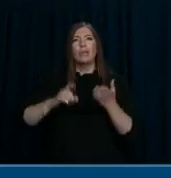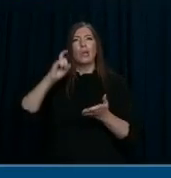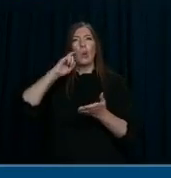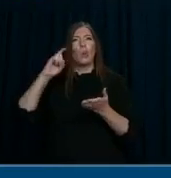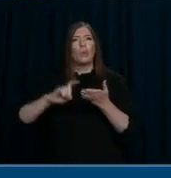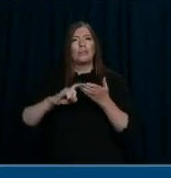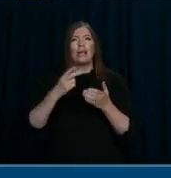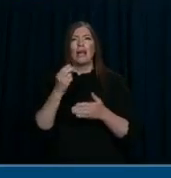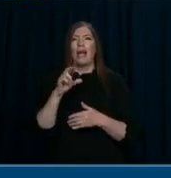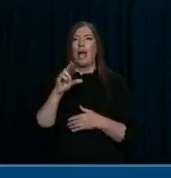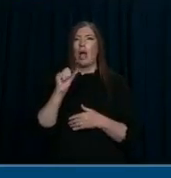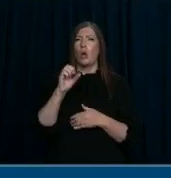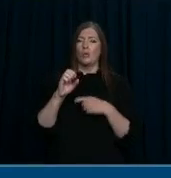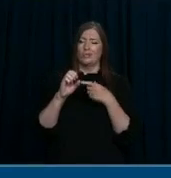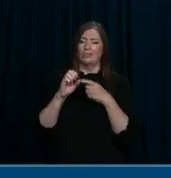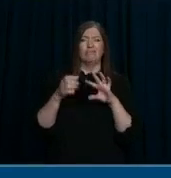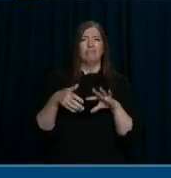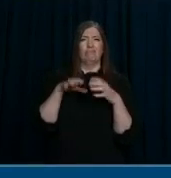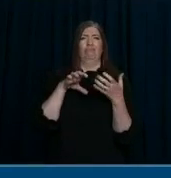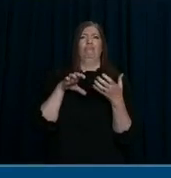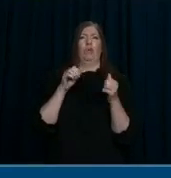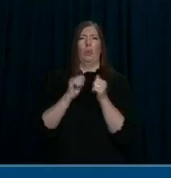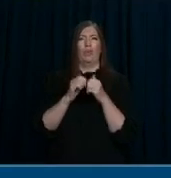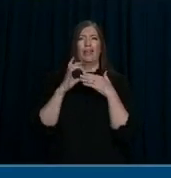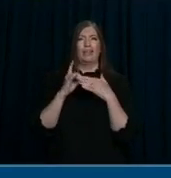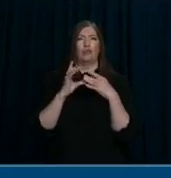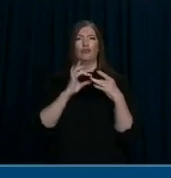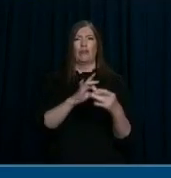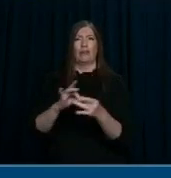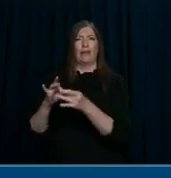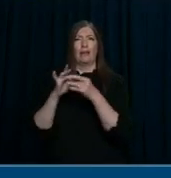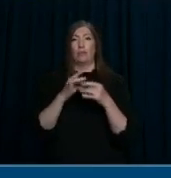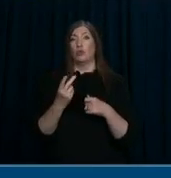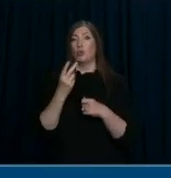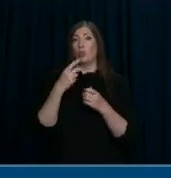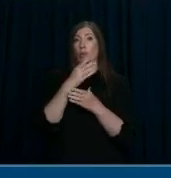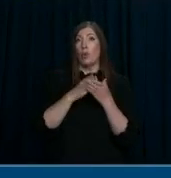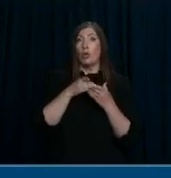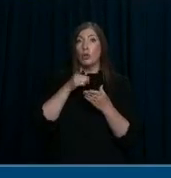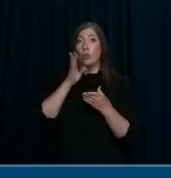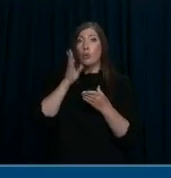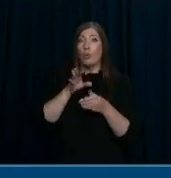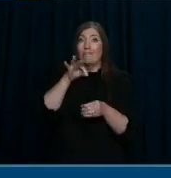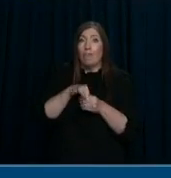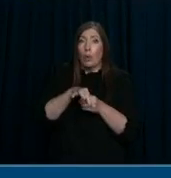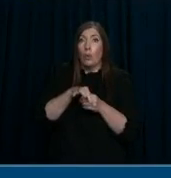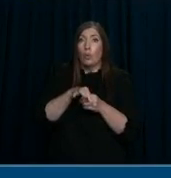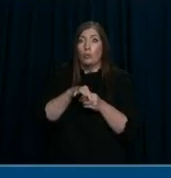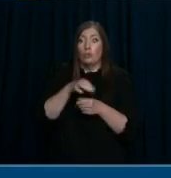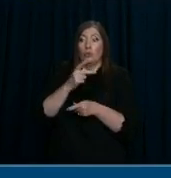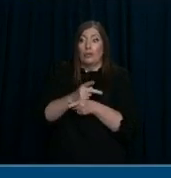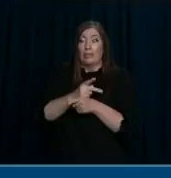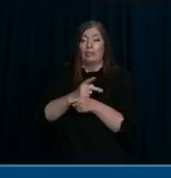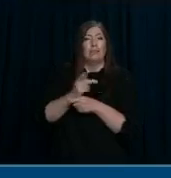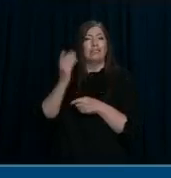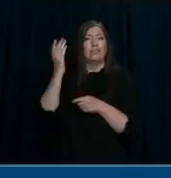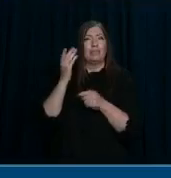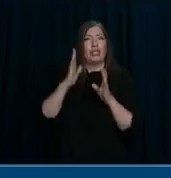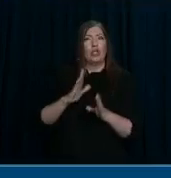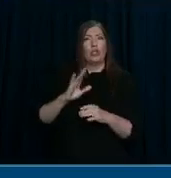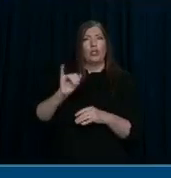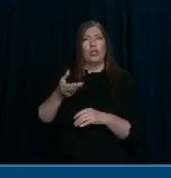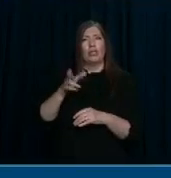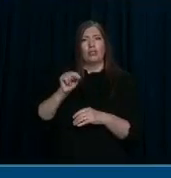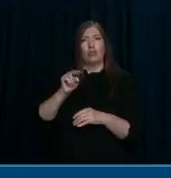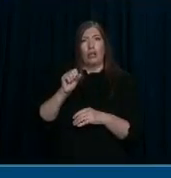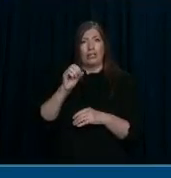little bit of chaos, especially with the leadership. So I guess a two-parter. Would you have voted to keep Speaker Johnson? And what generally